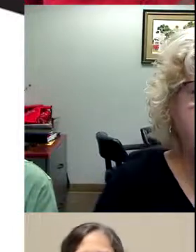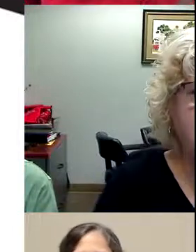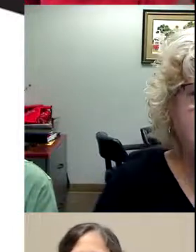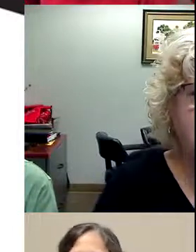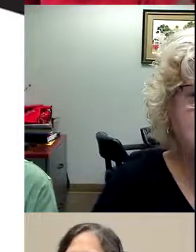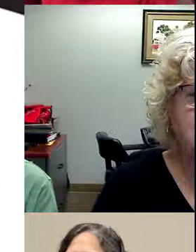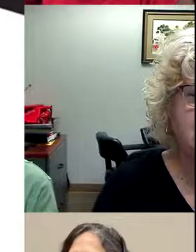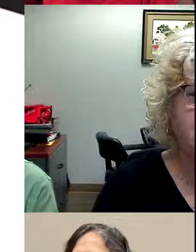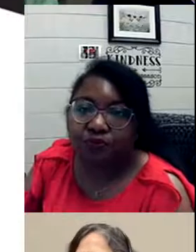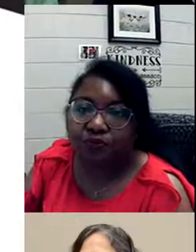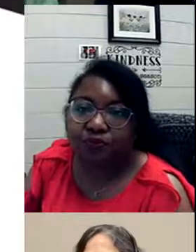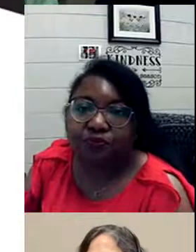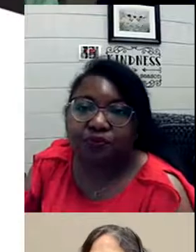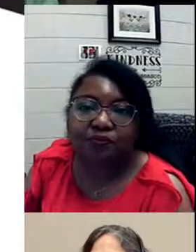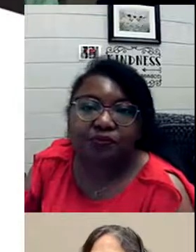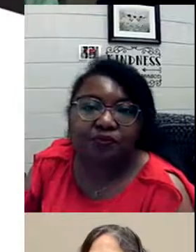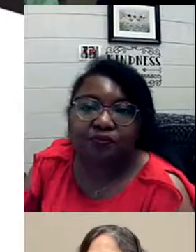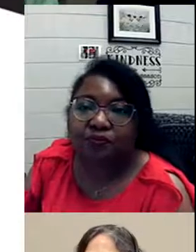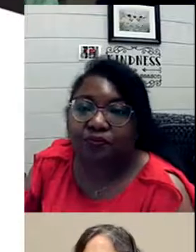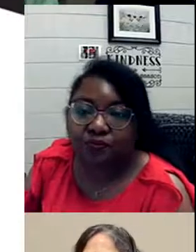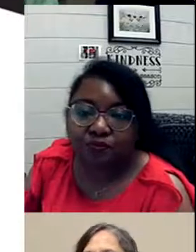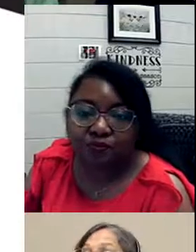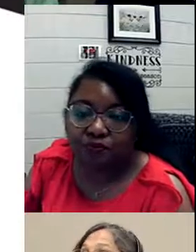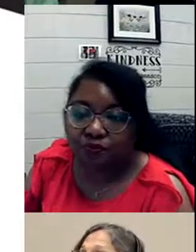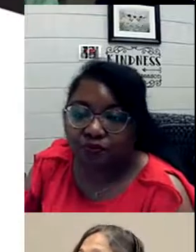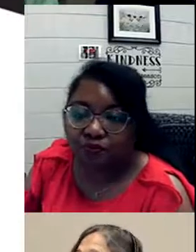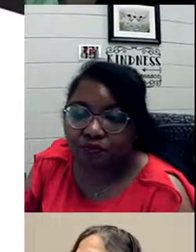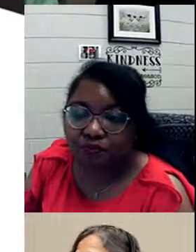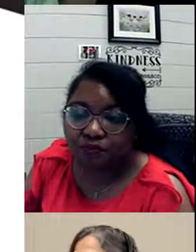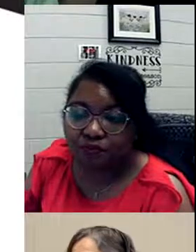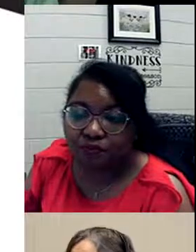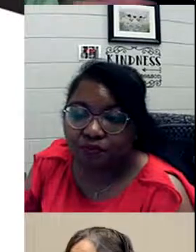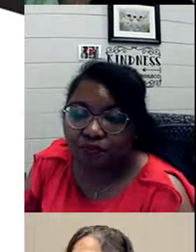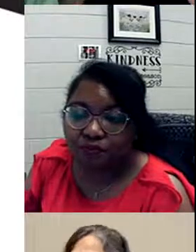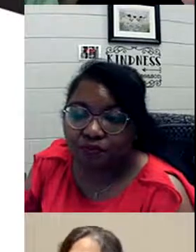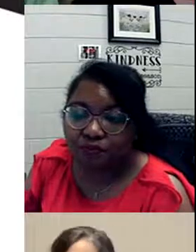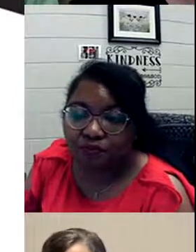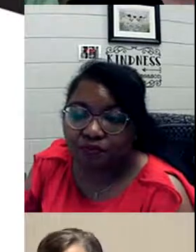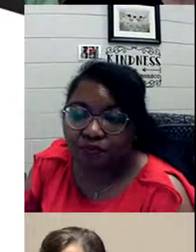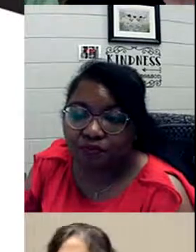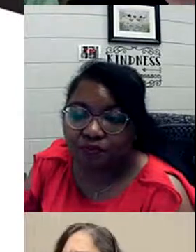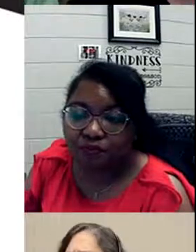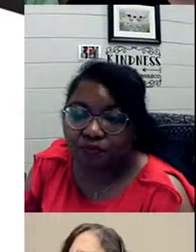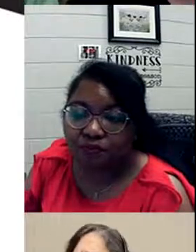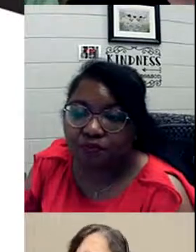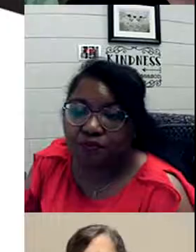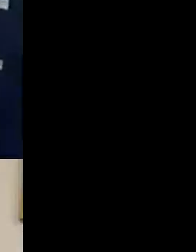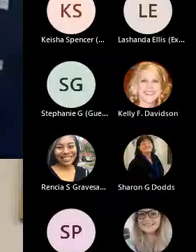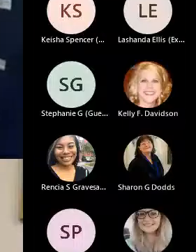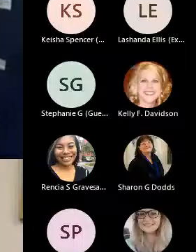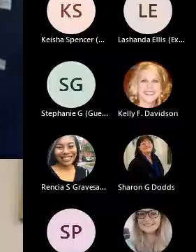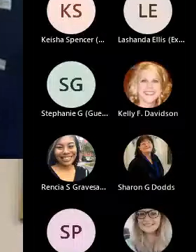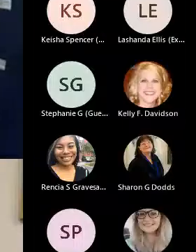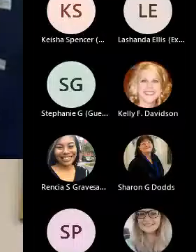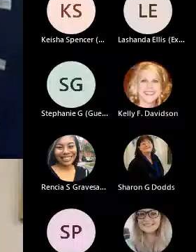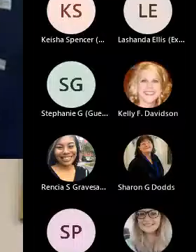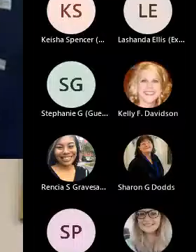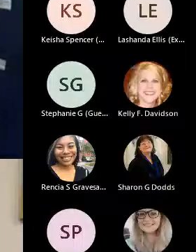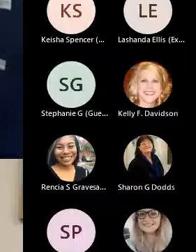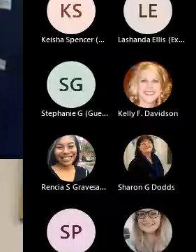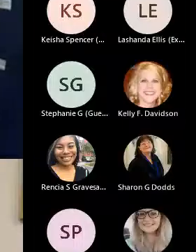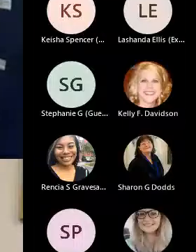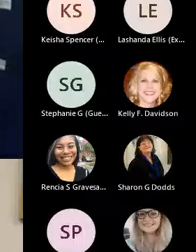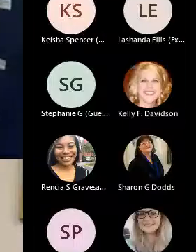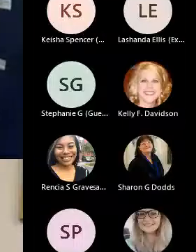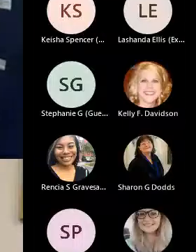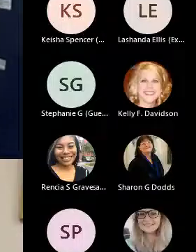Thank you, Melissa. Thank you all. So it looks like we have a wonderful crowd here today. So let me go ahead and share this screen and we'll jump right into our